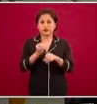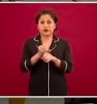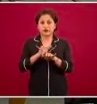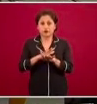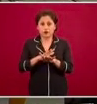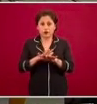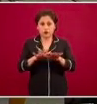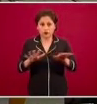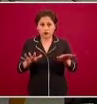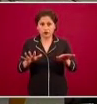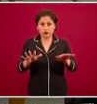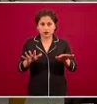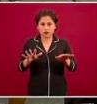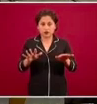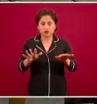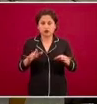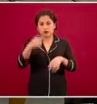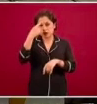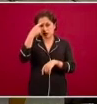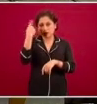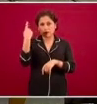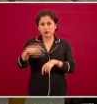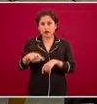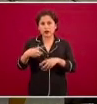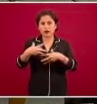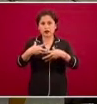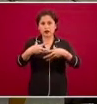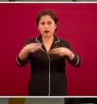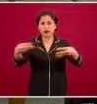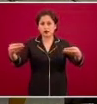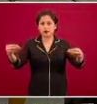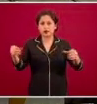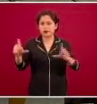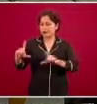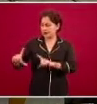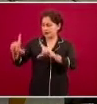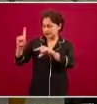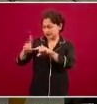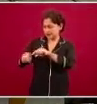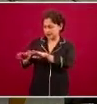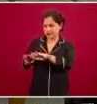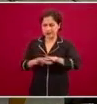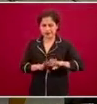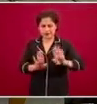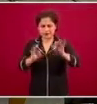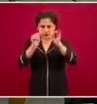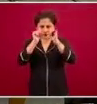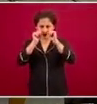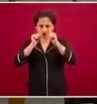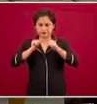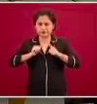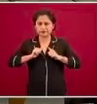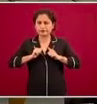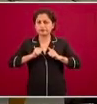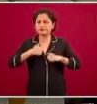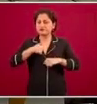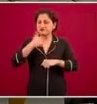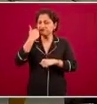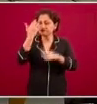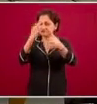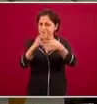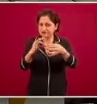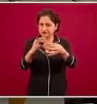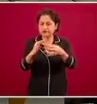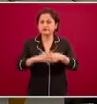The information that we need for the management of an